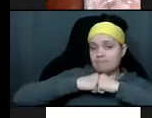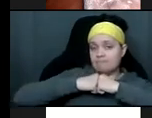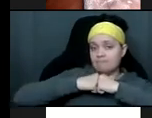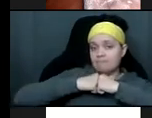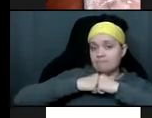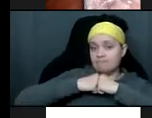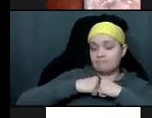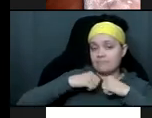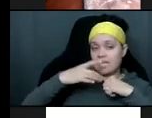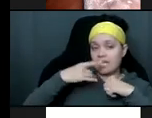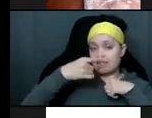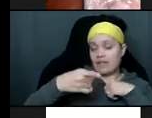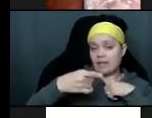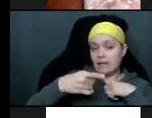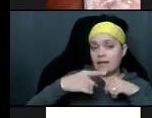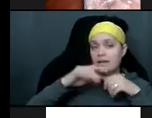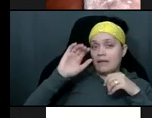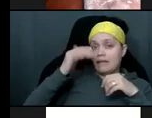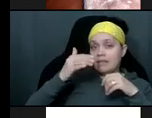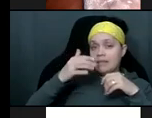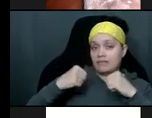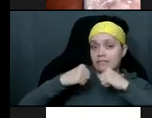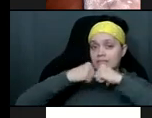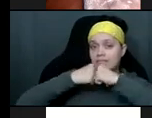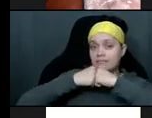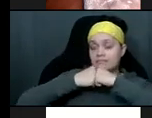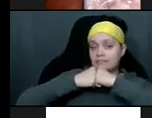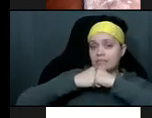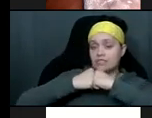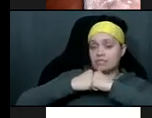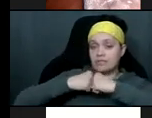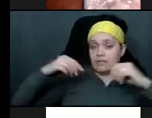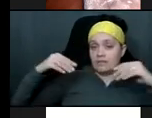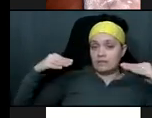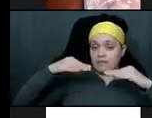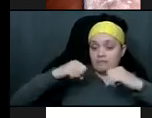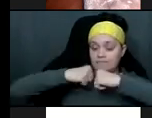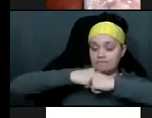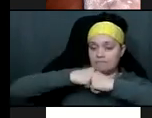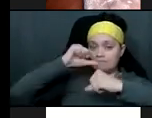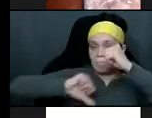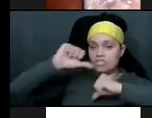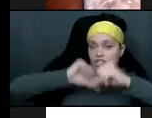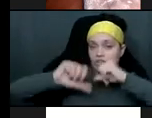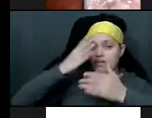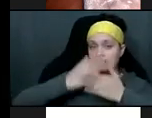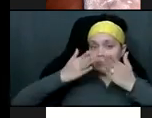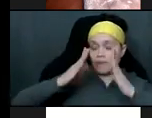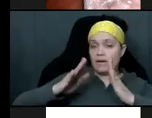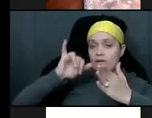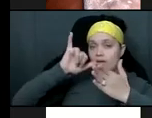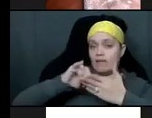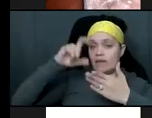I like to view it that way. They are pushing against each other. And somehow that has to